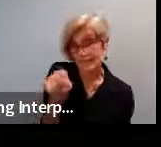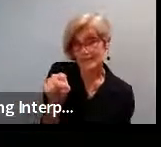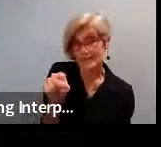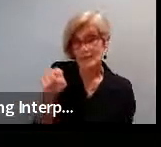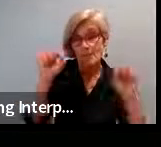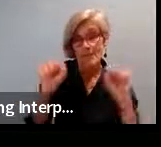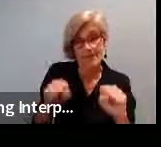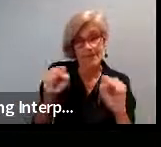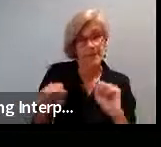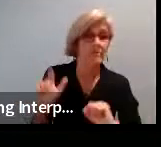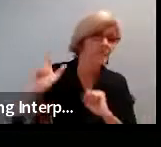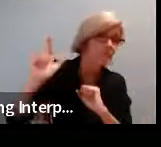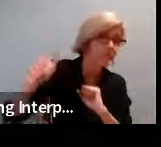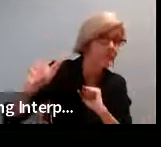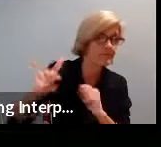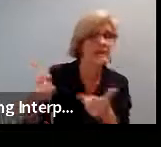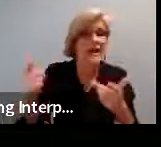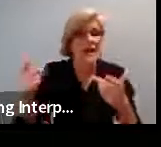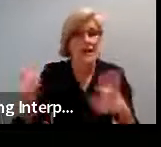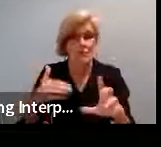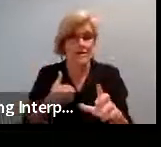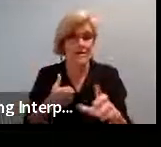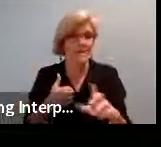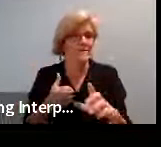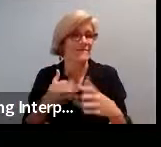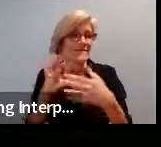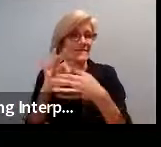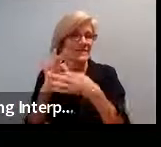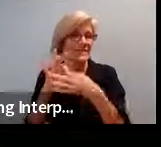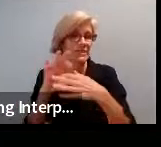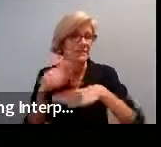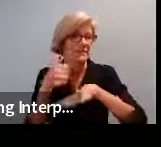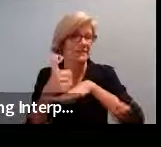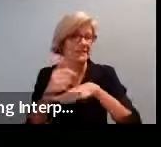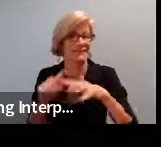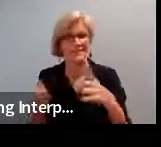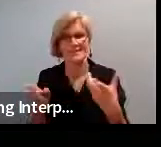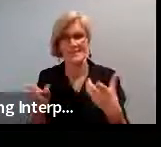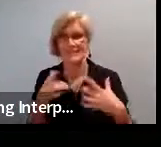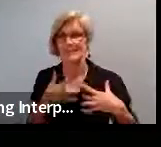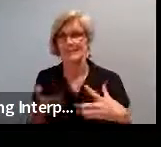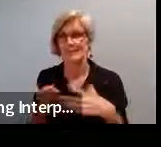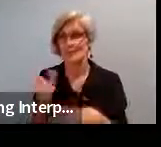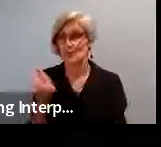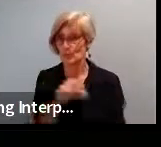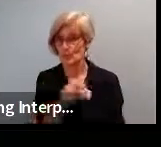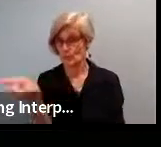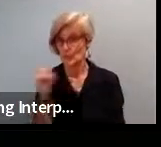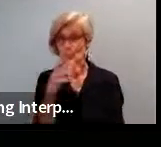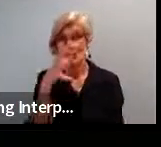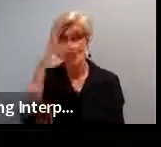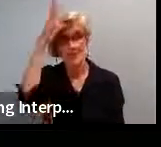possible eventually once we have those connections set up, but it usually comes through the parents.